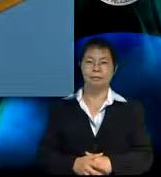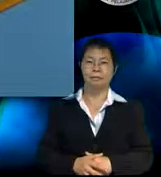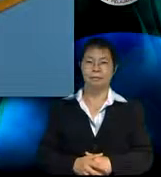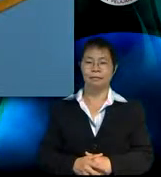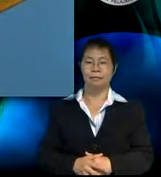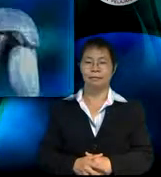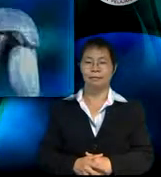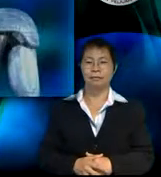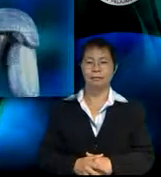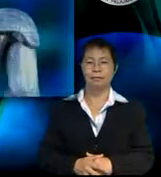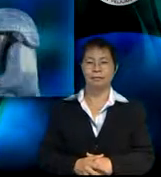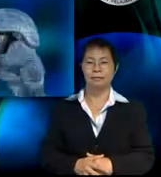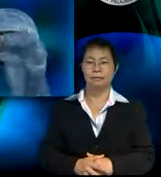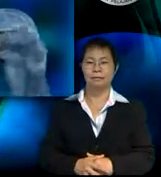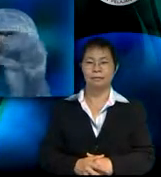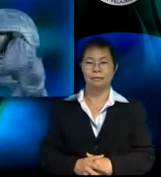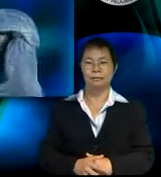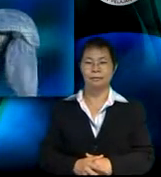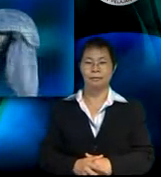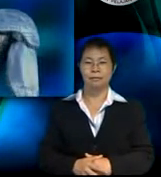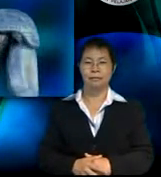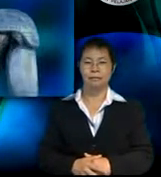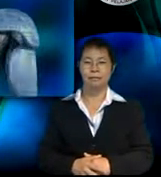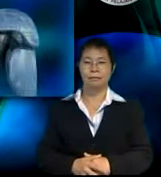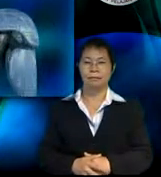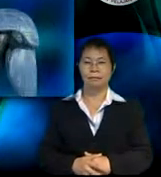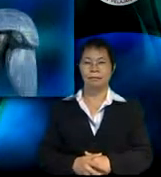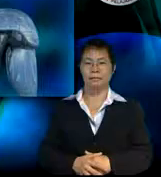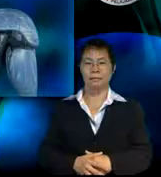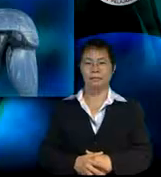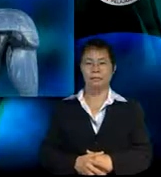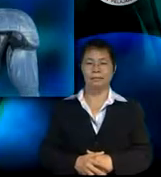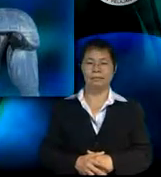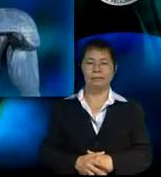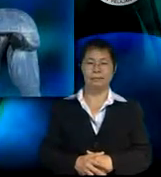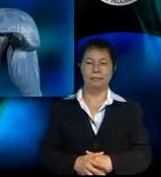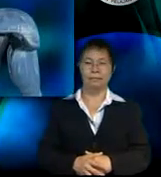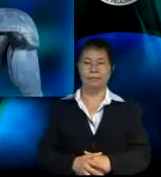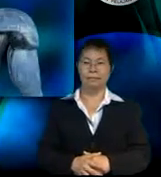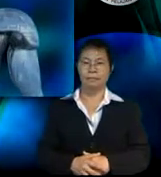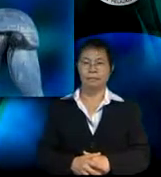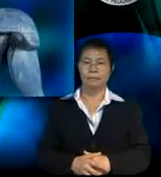Let the wax set. Then carve something on the copper foil. Remove all